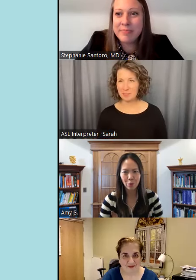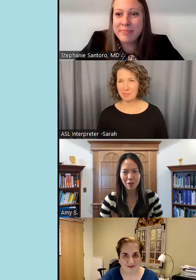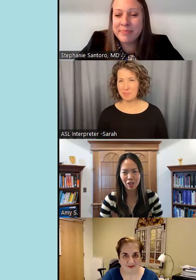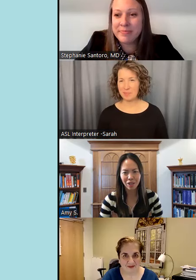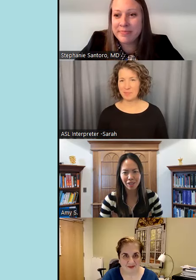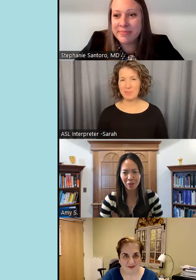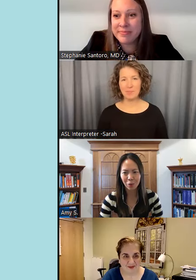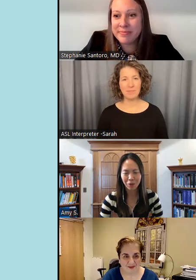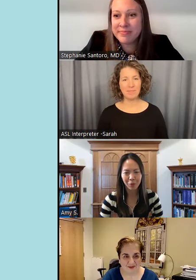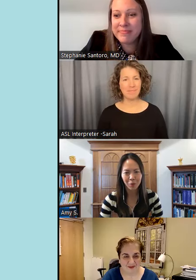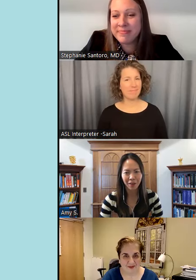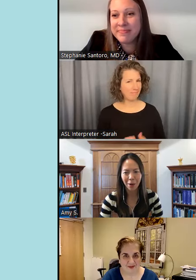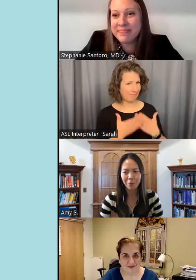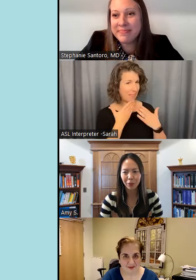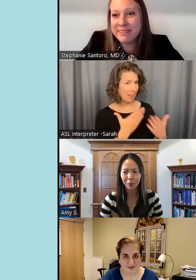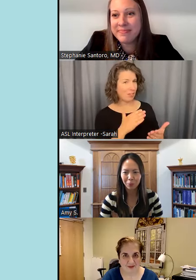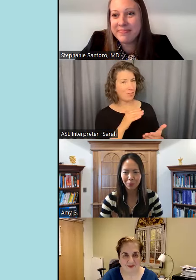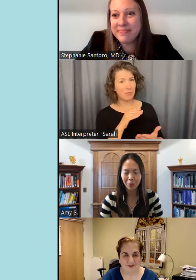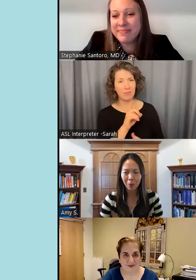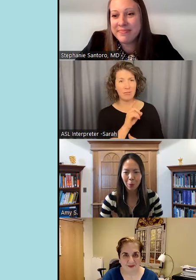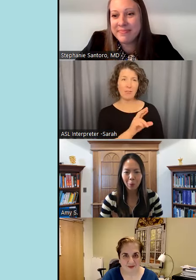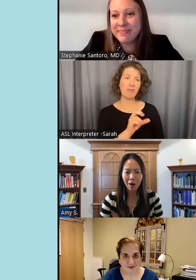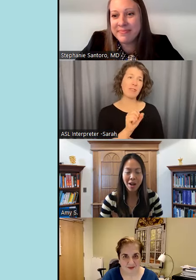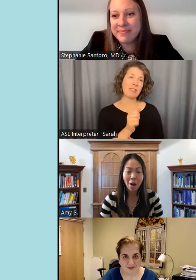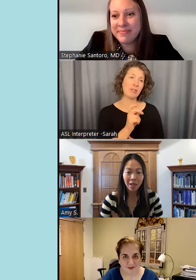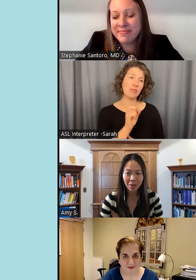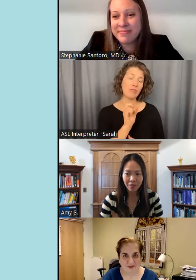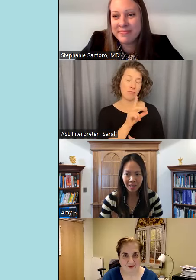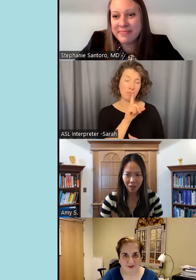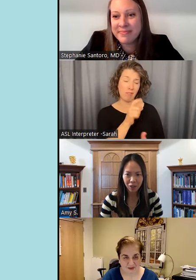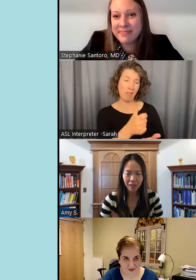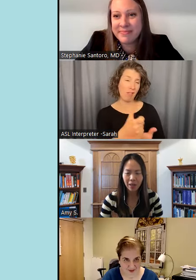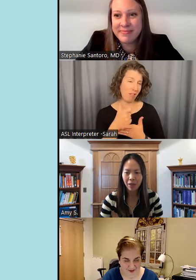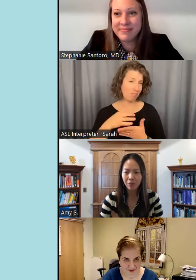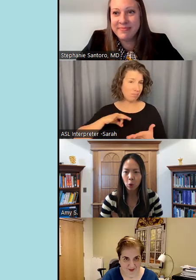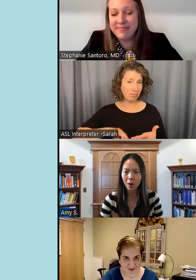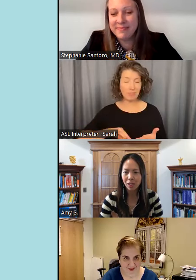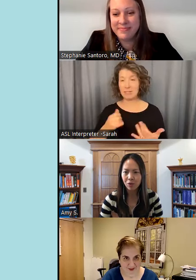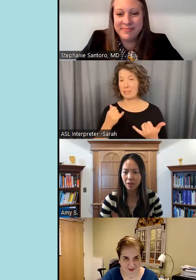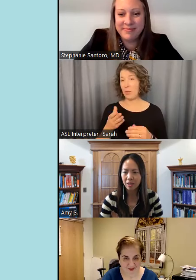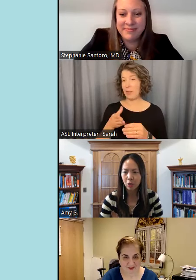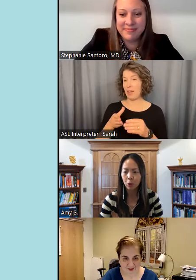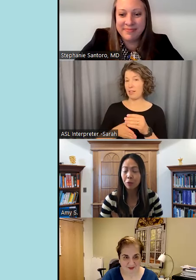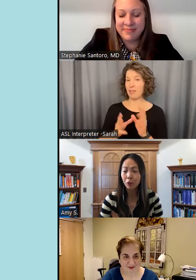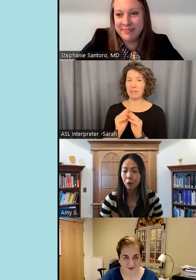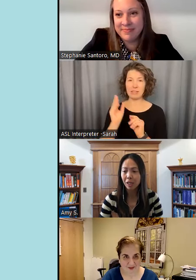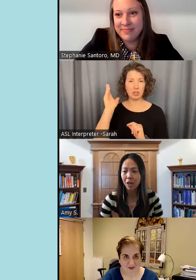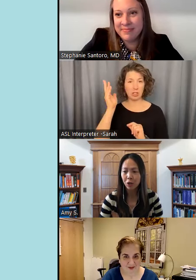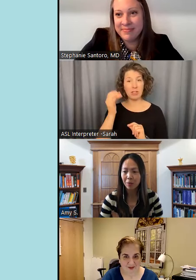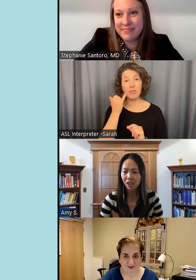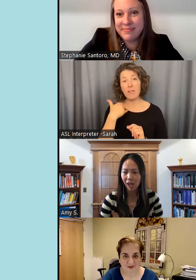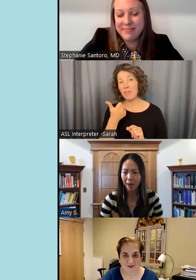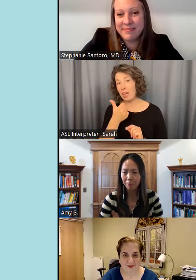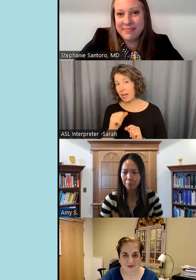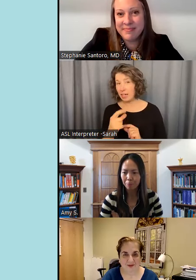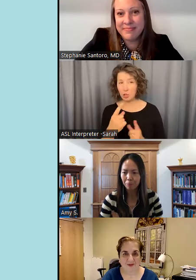Thank you so much, Dr. Santoro. This is very helpful. We are now at the end of the session. If you have any questions for Dr. Santoro, feel free to enter